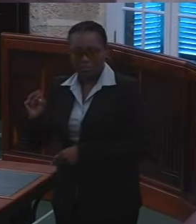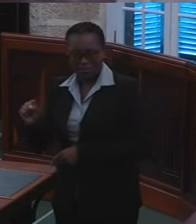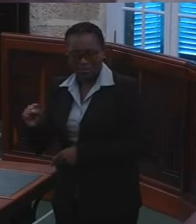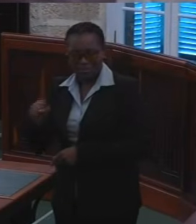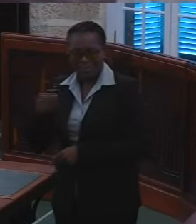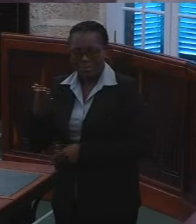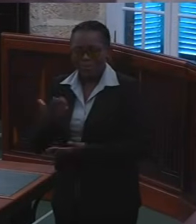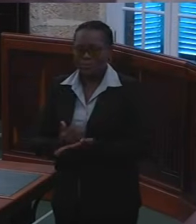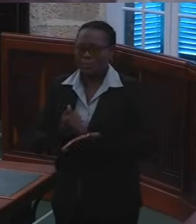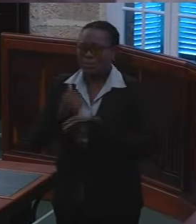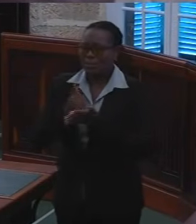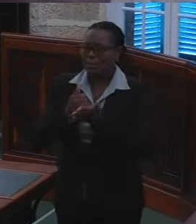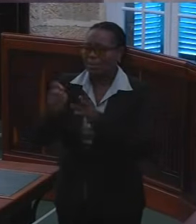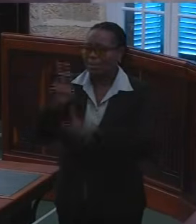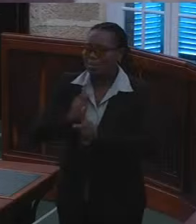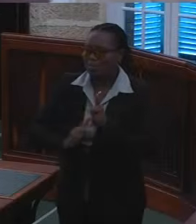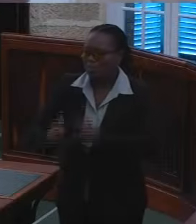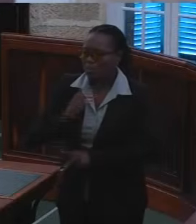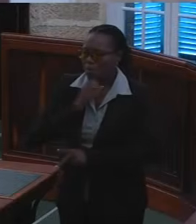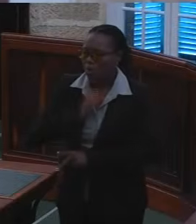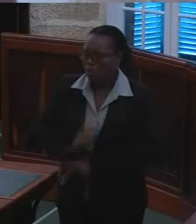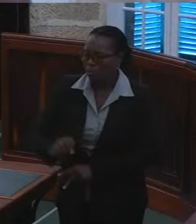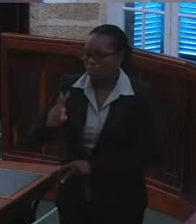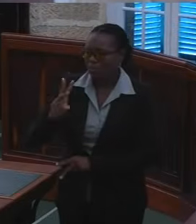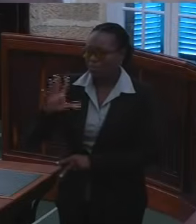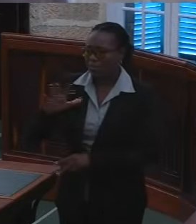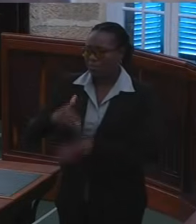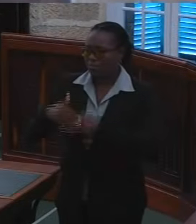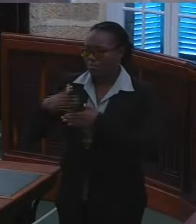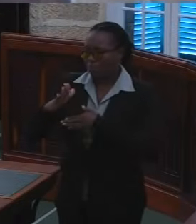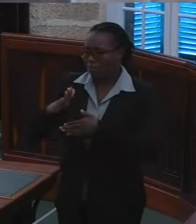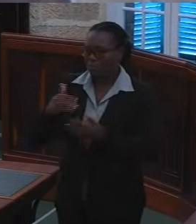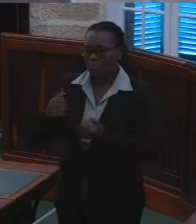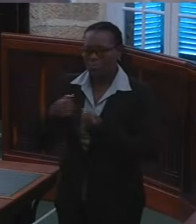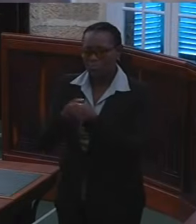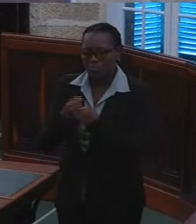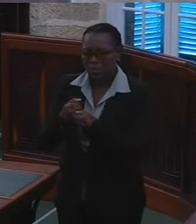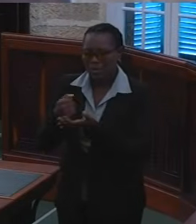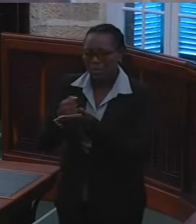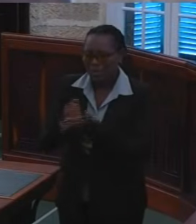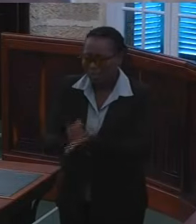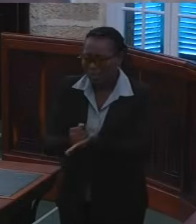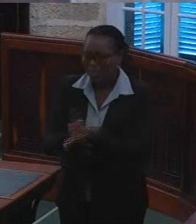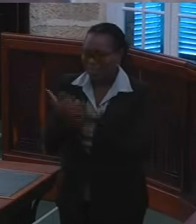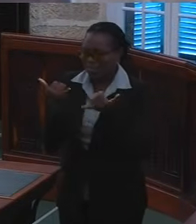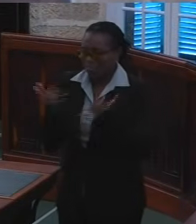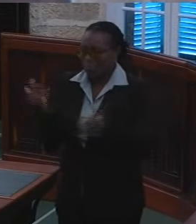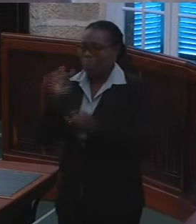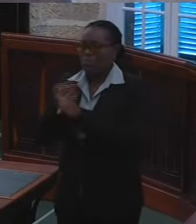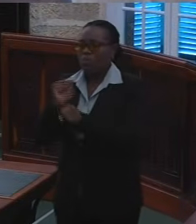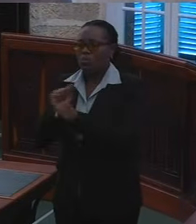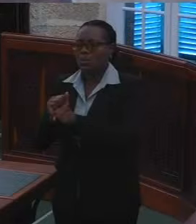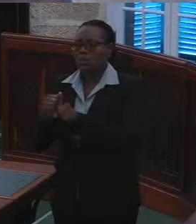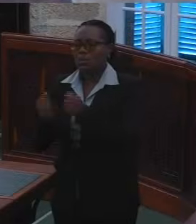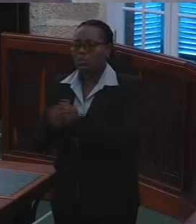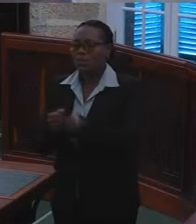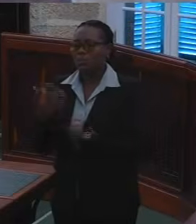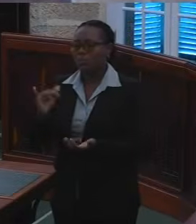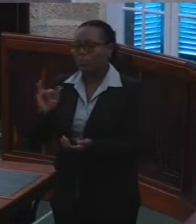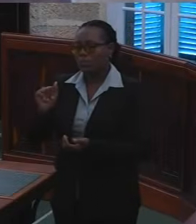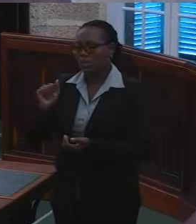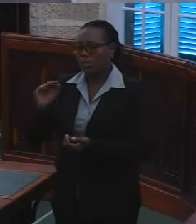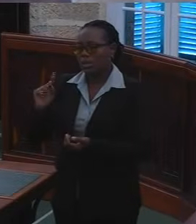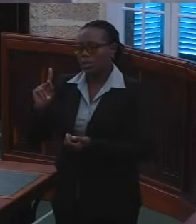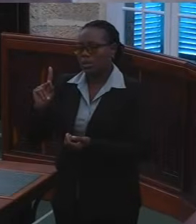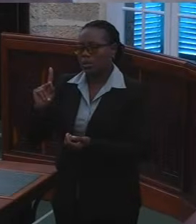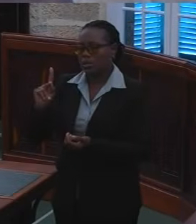persons over the age of 65. And we are presently working, thanks to Ms. Jacqueline Wilcher, who